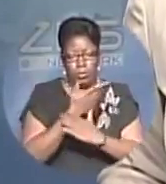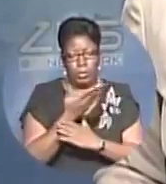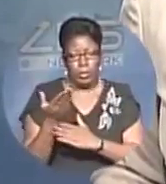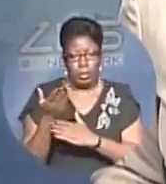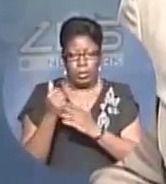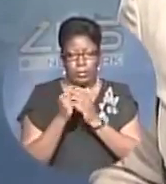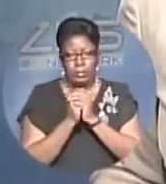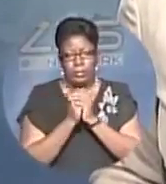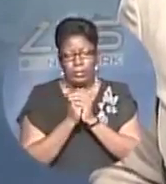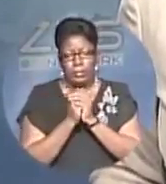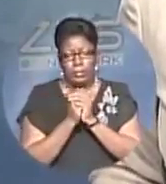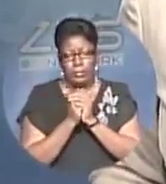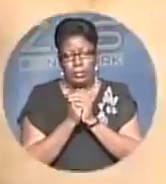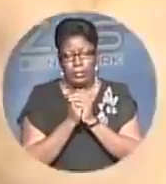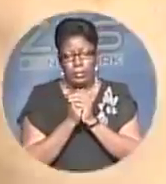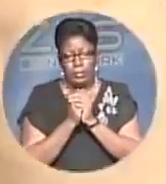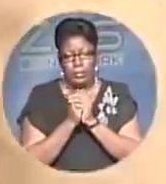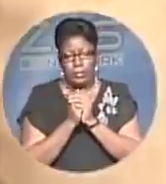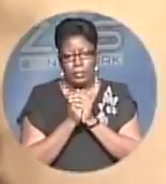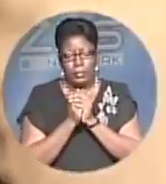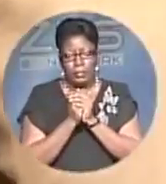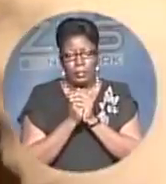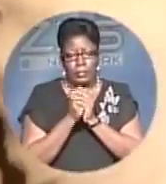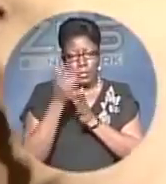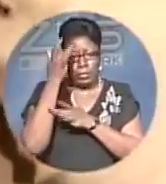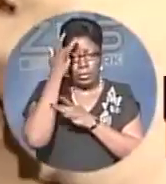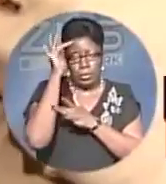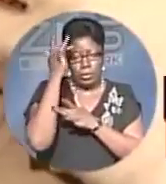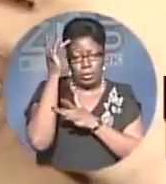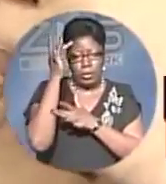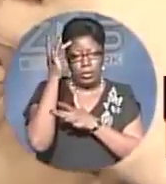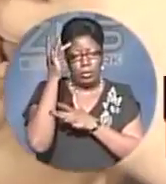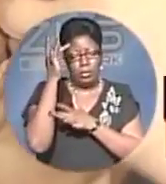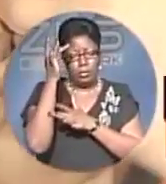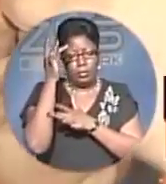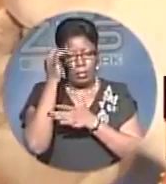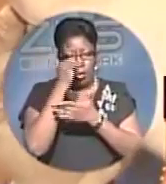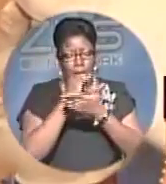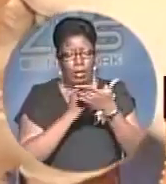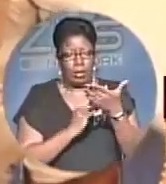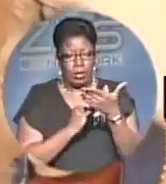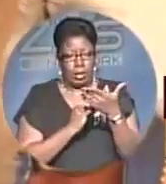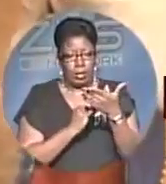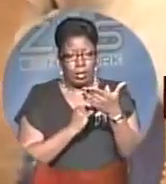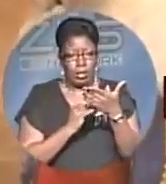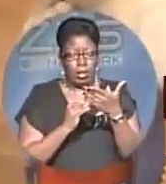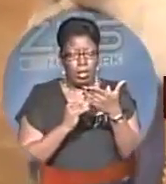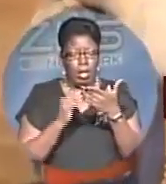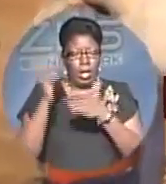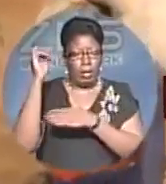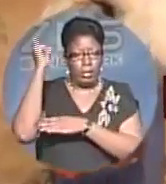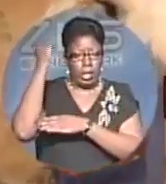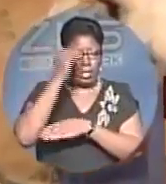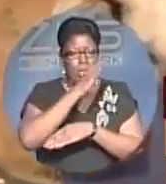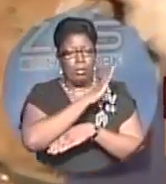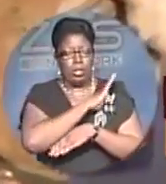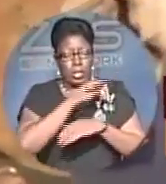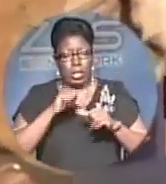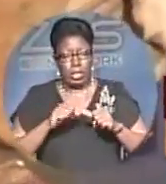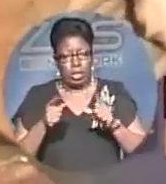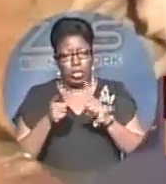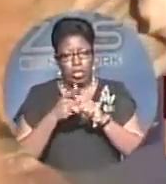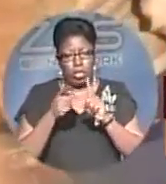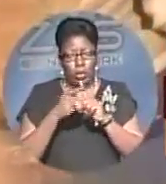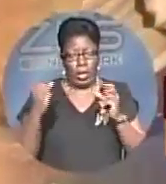more. The creative brilliance of noted architect, visual artist, and Junkanooer Jackson Burnside continues